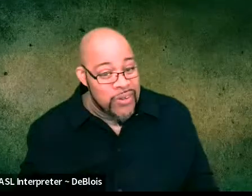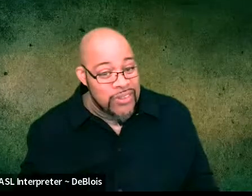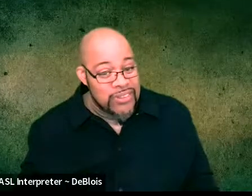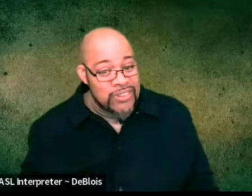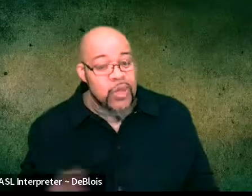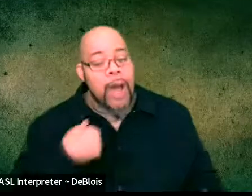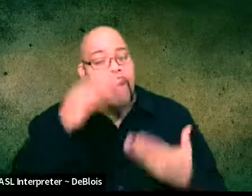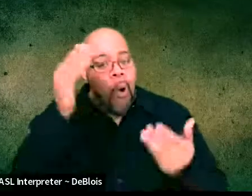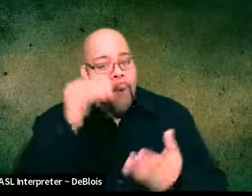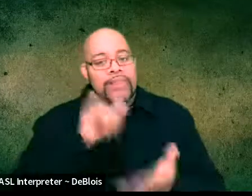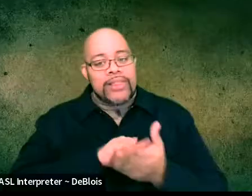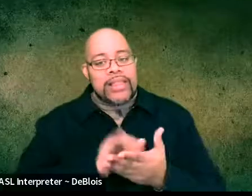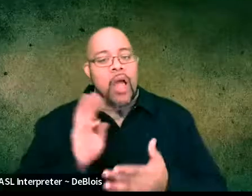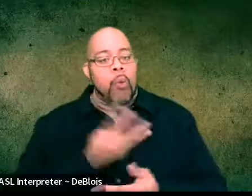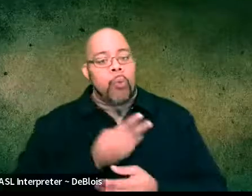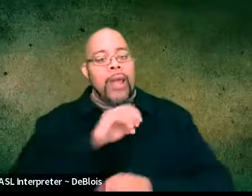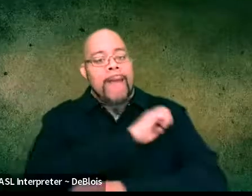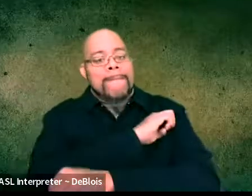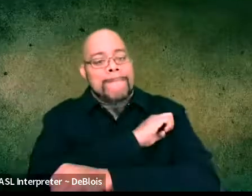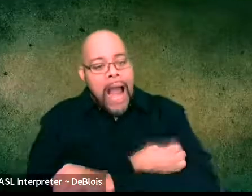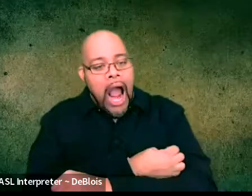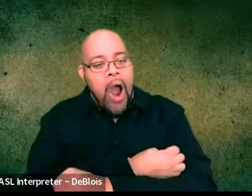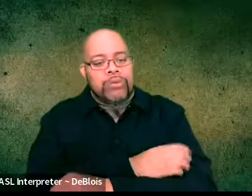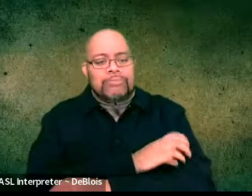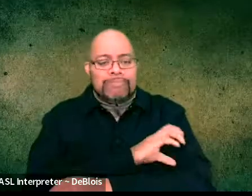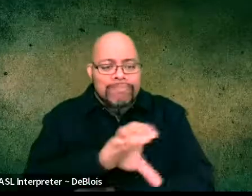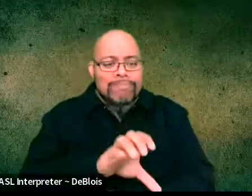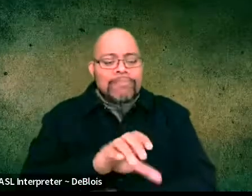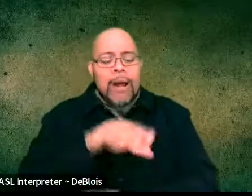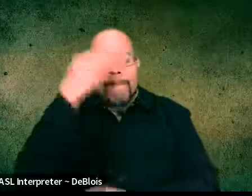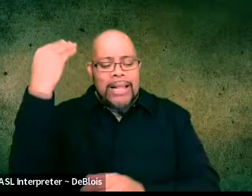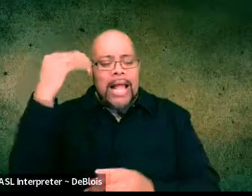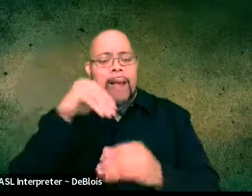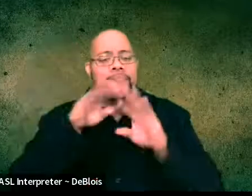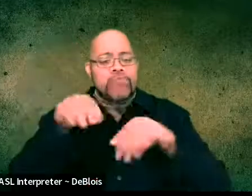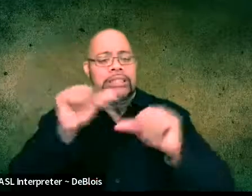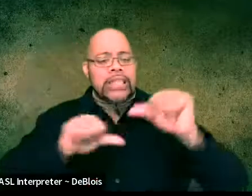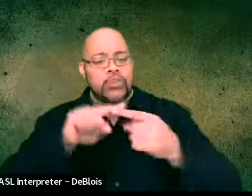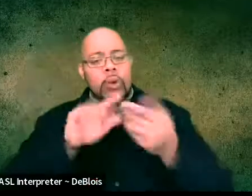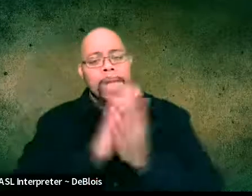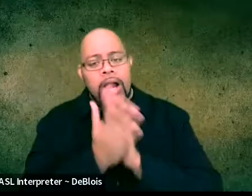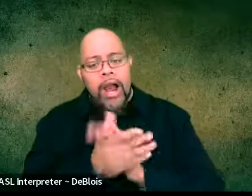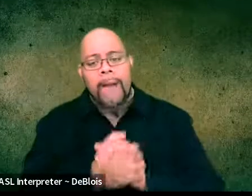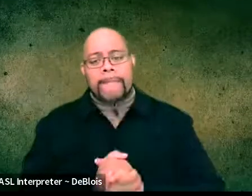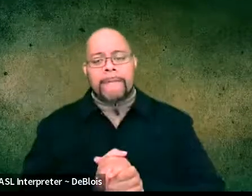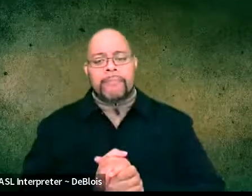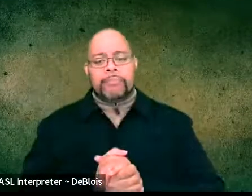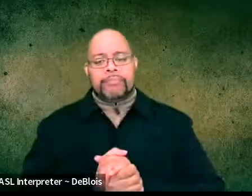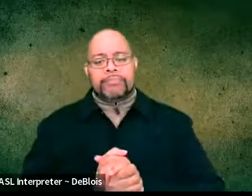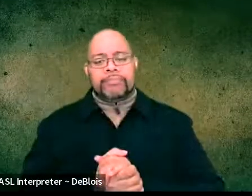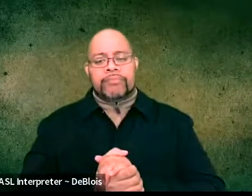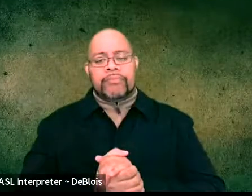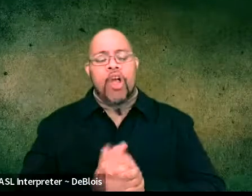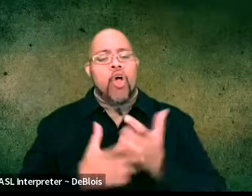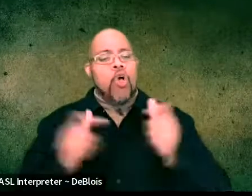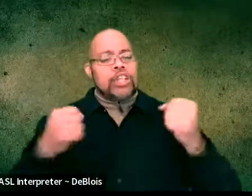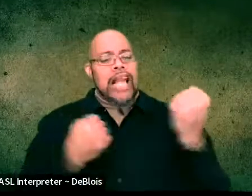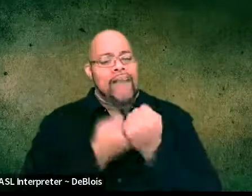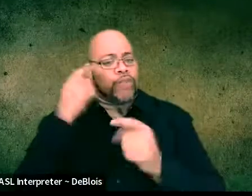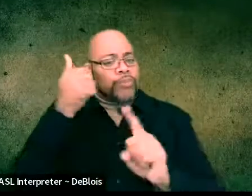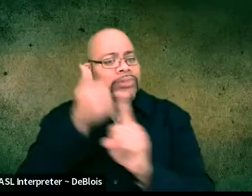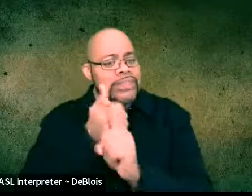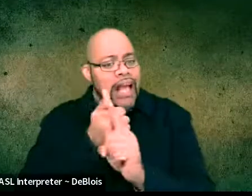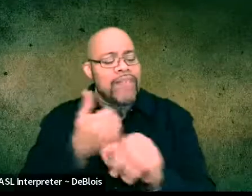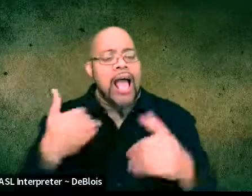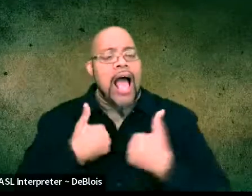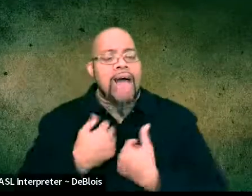so I'm hoping that we are empowering Black marine scientists to become, large advocates for themselves and